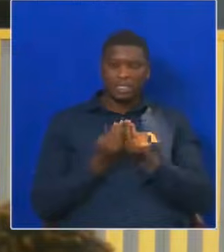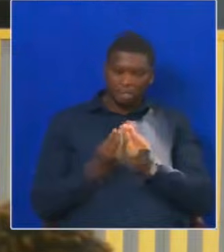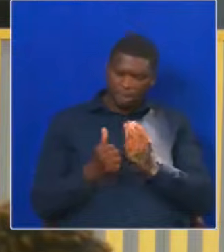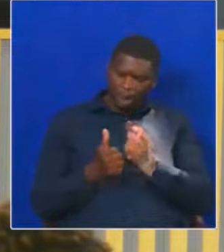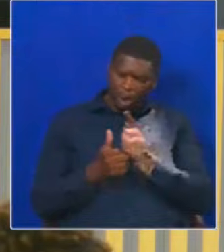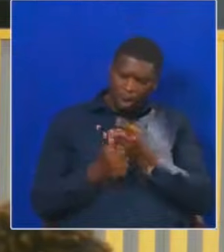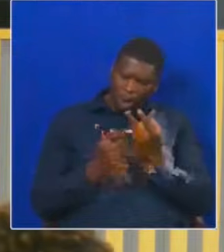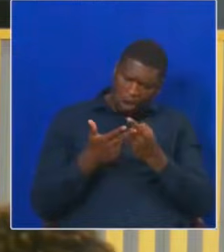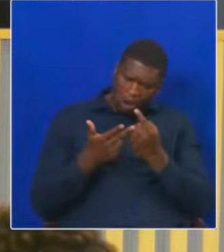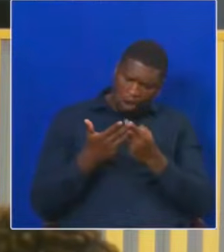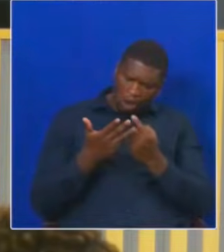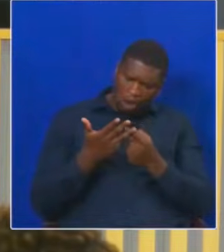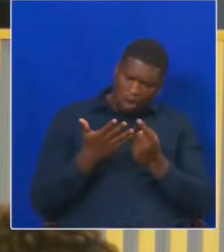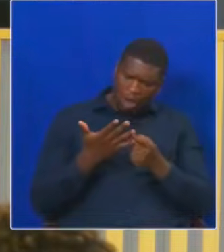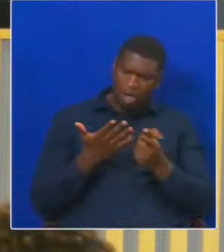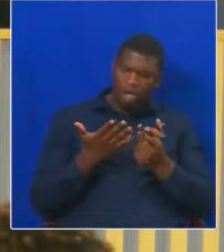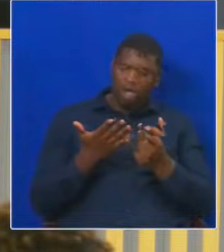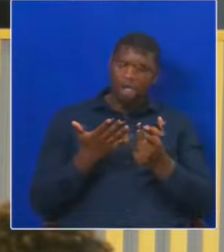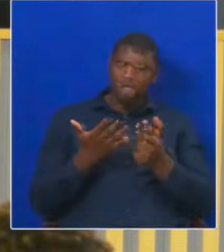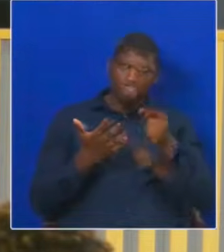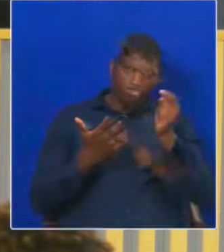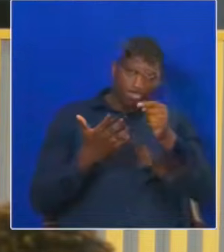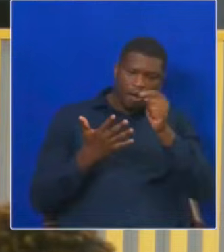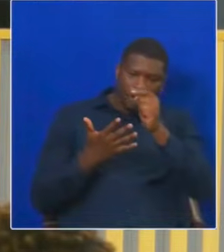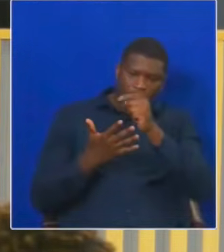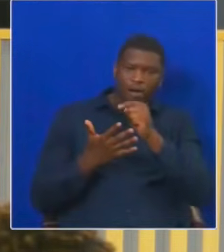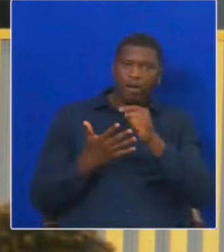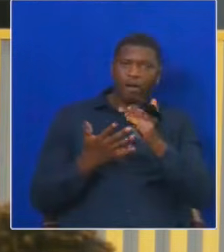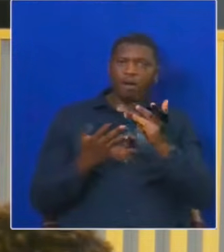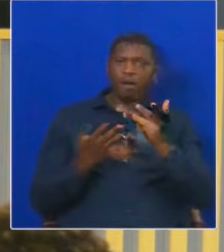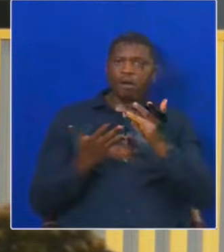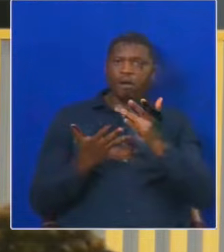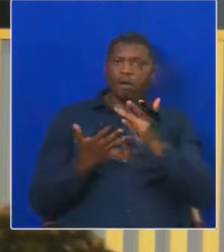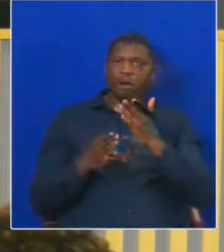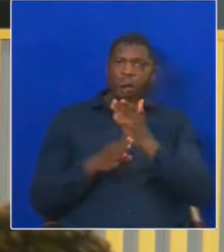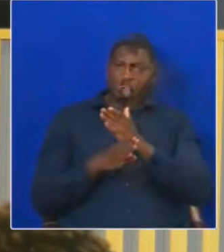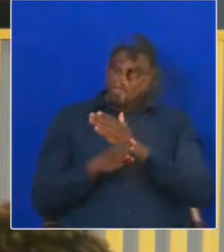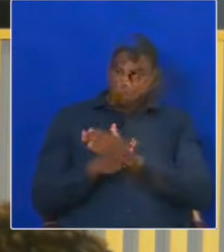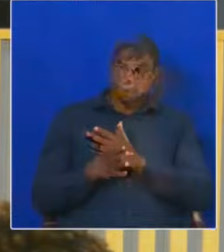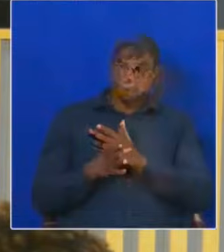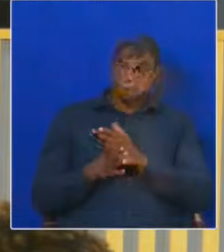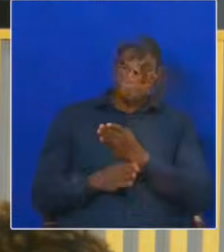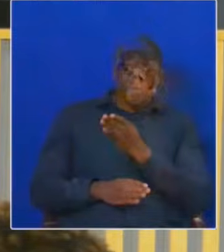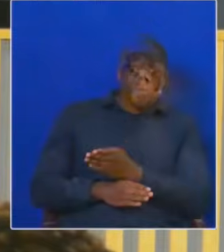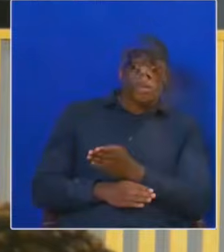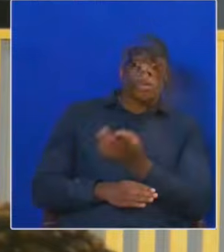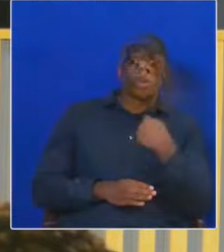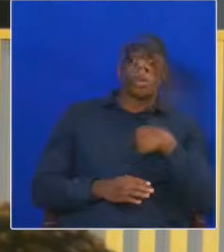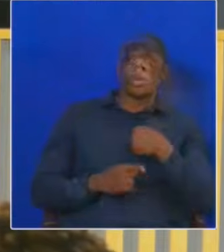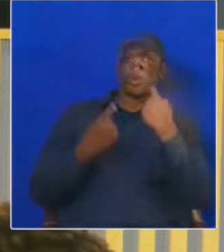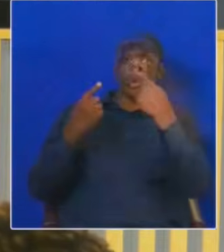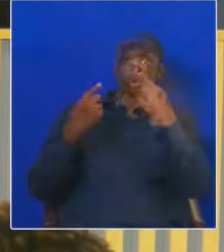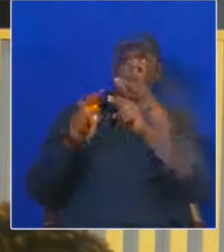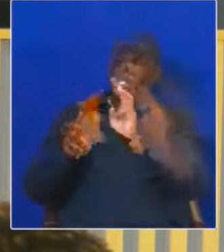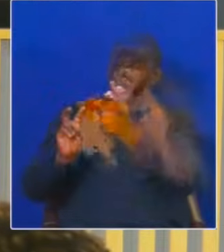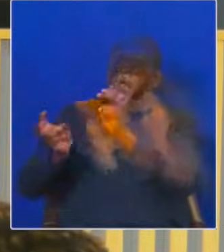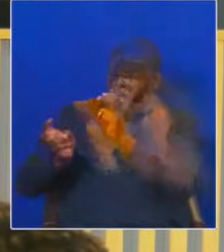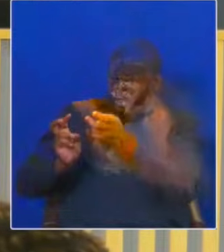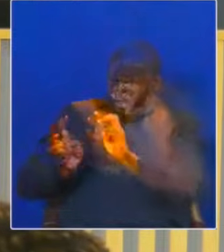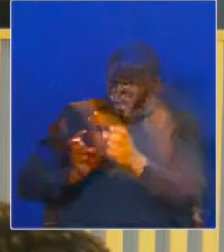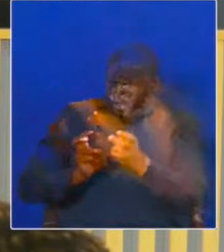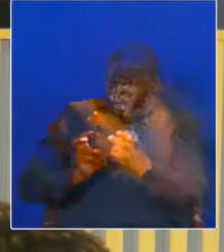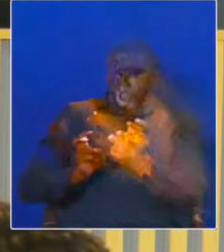lawfully seized from him and they should be